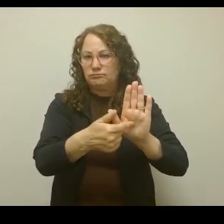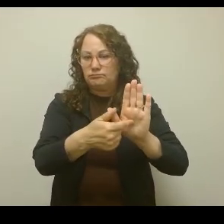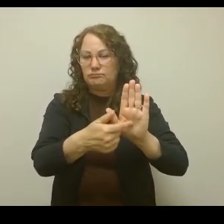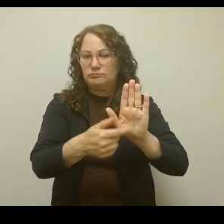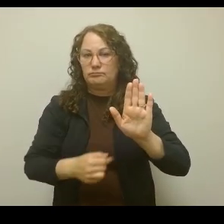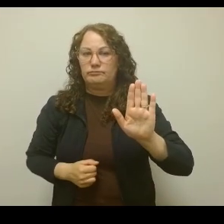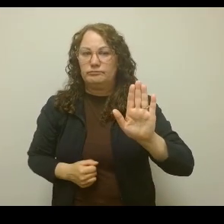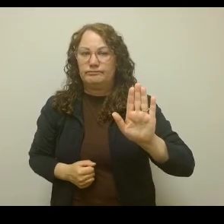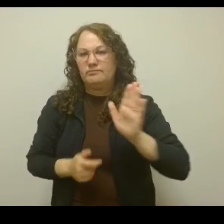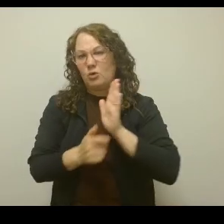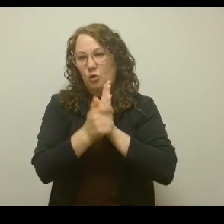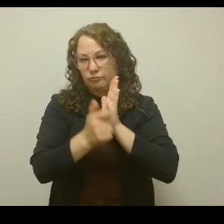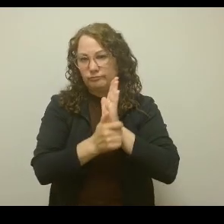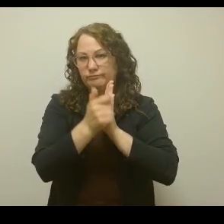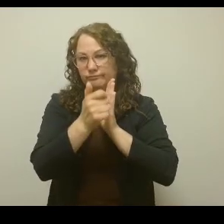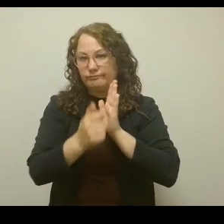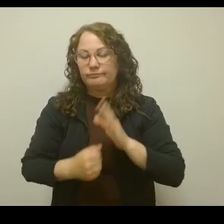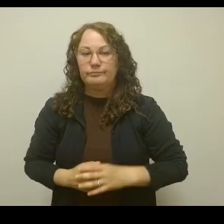article,